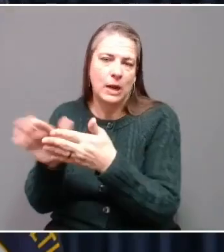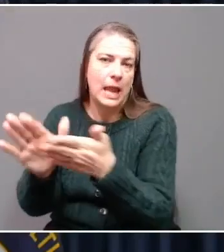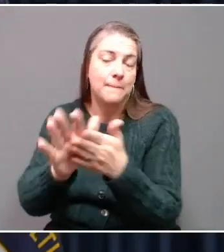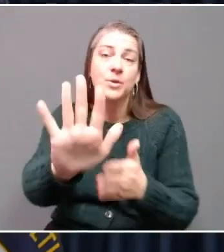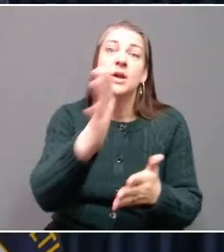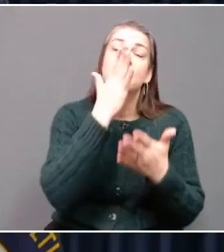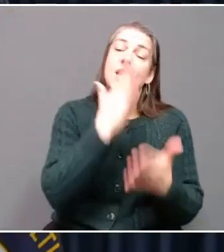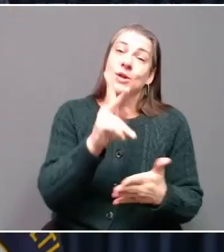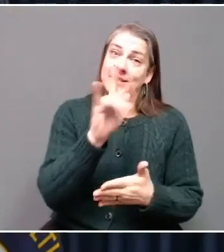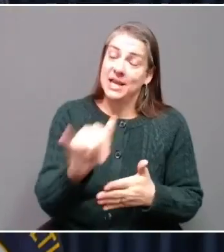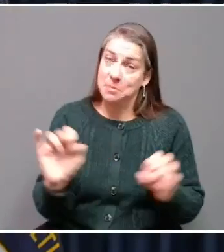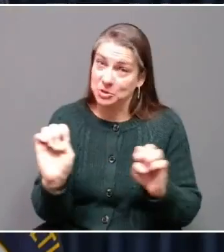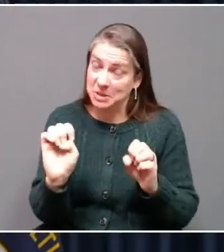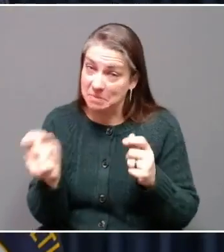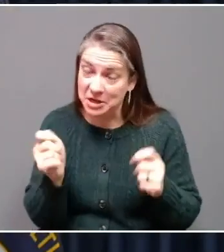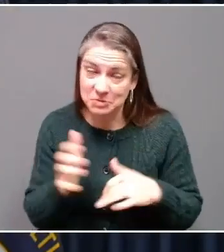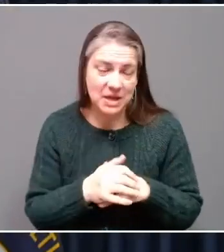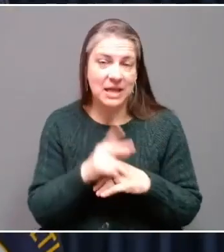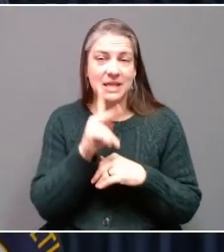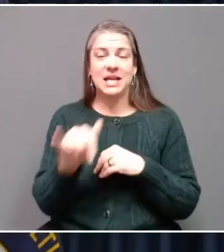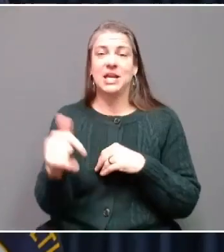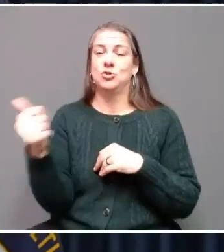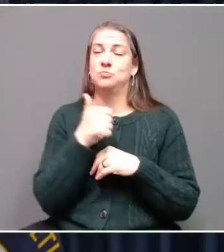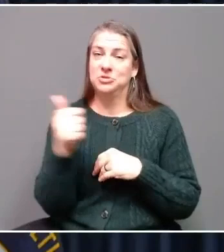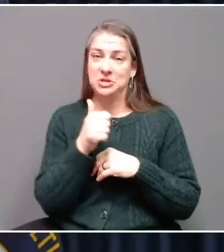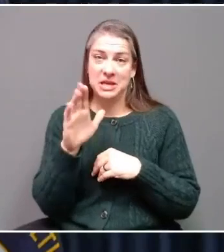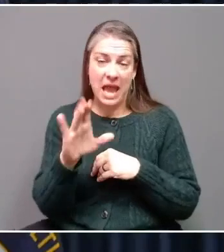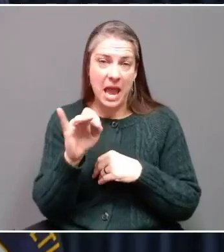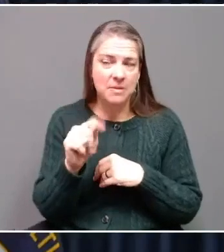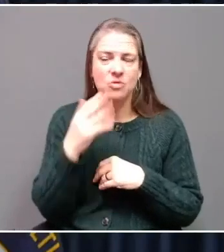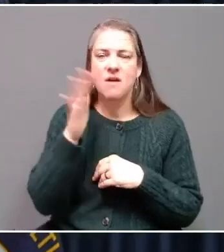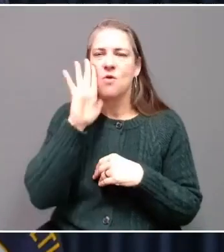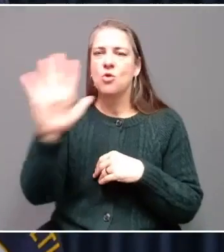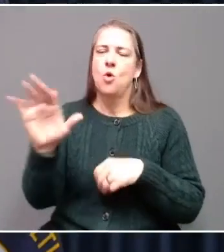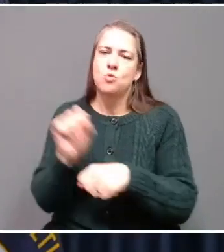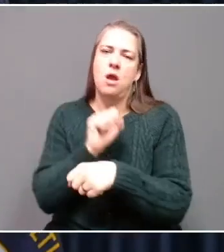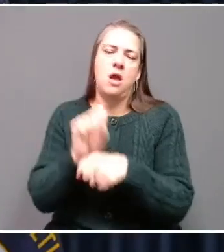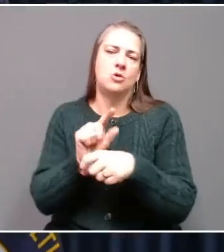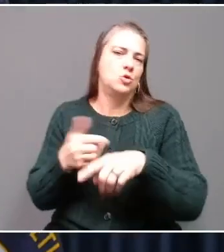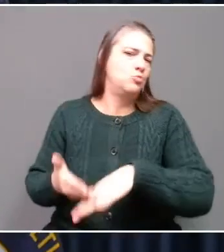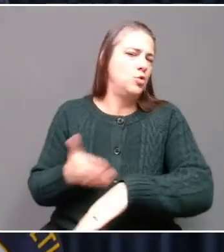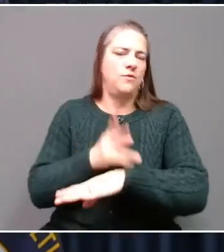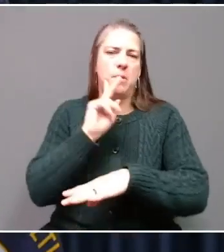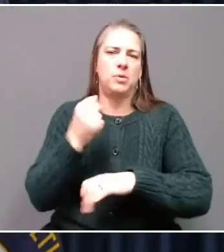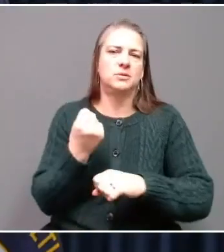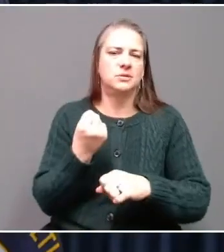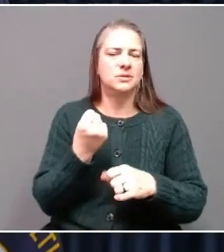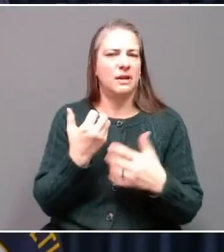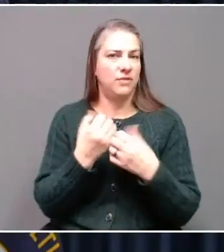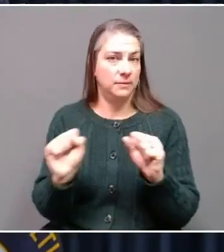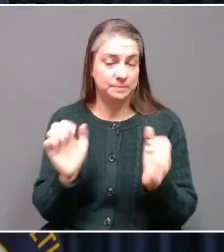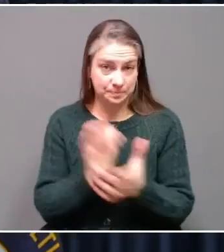Kentucky Transportation Cabinet, and Ashbrit for their work to improve public health and safety. Finally, I wanted